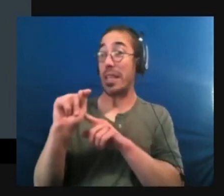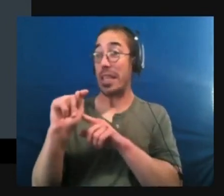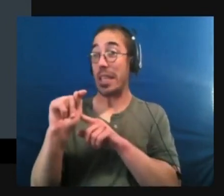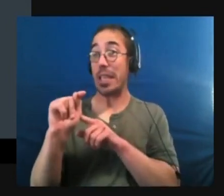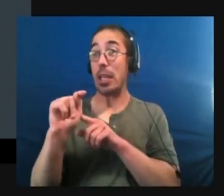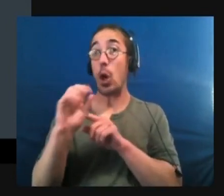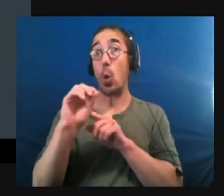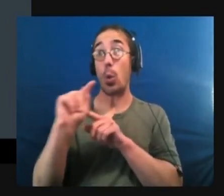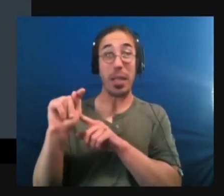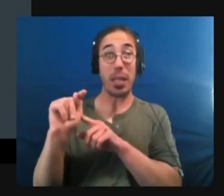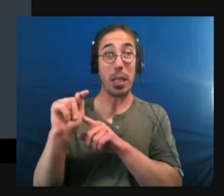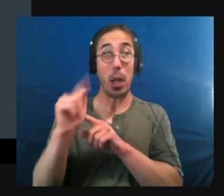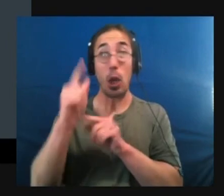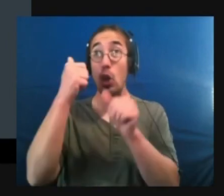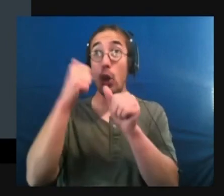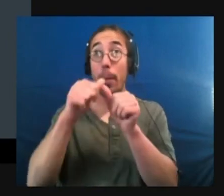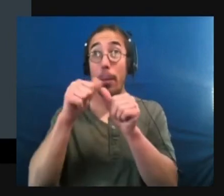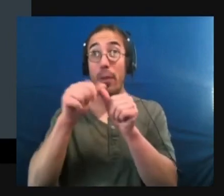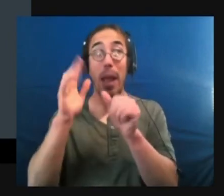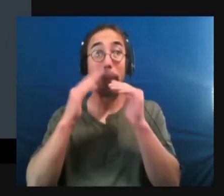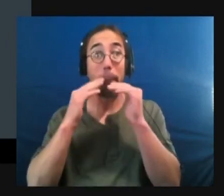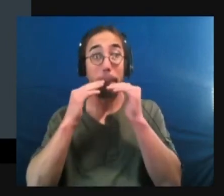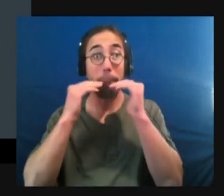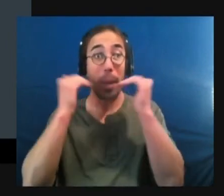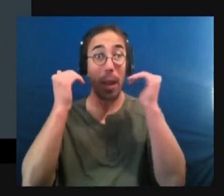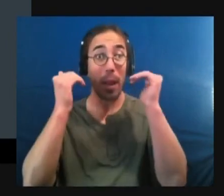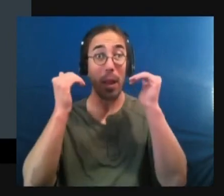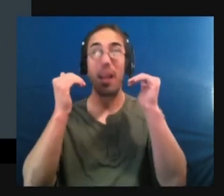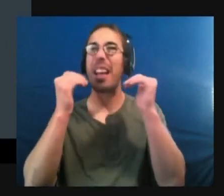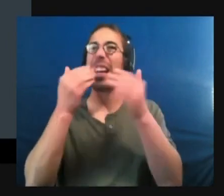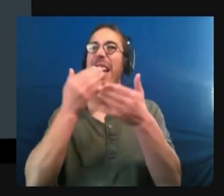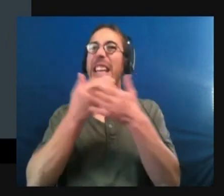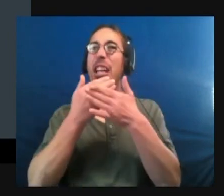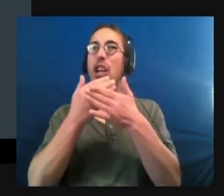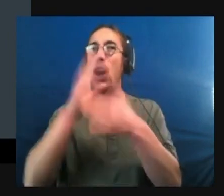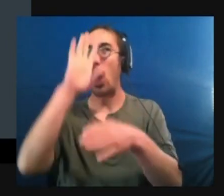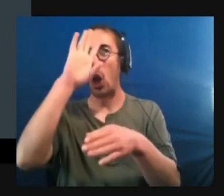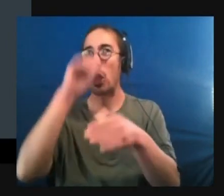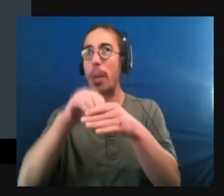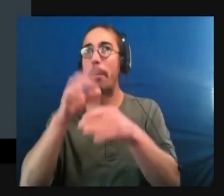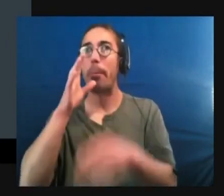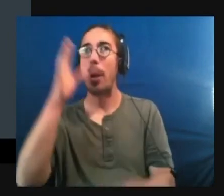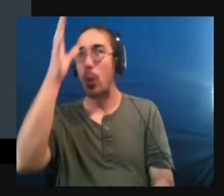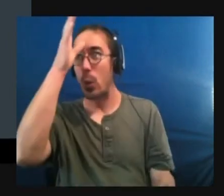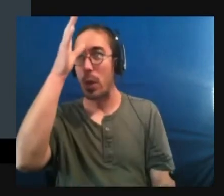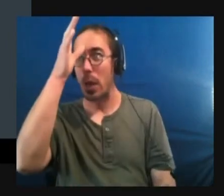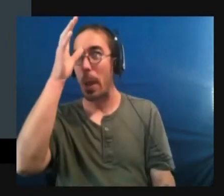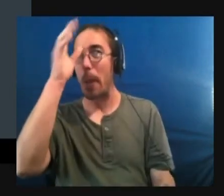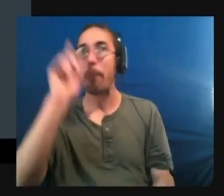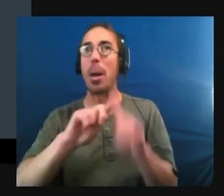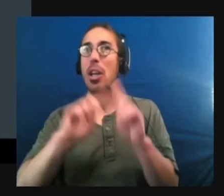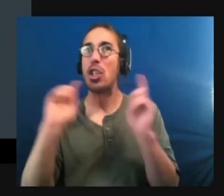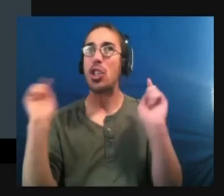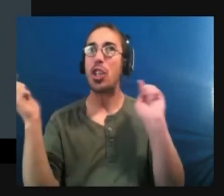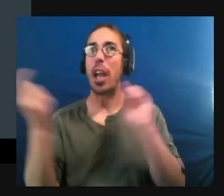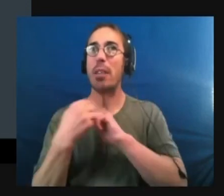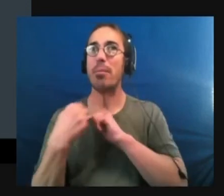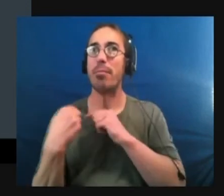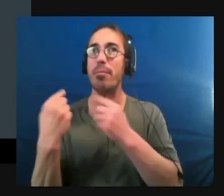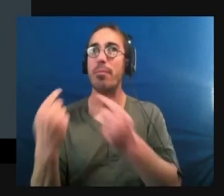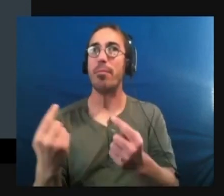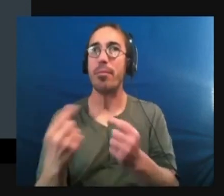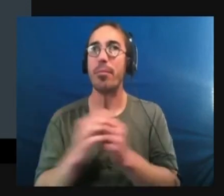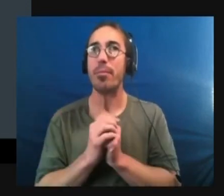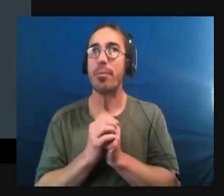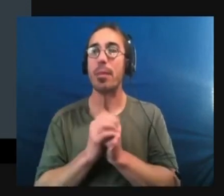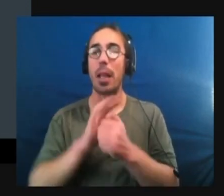This little smiley face used to be all the way up here by autistic parents. Woo, it changed. Hello, pandemic.